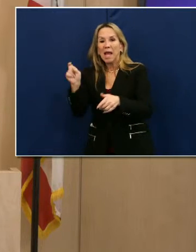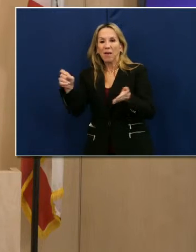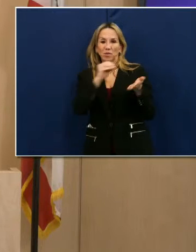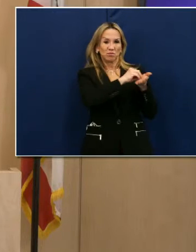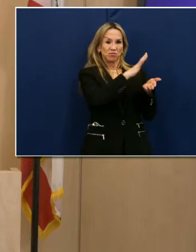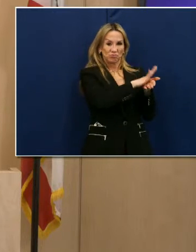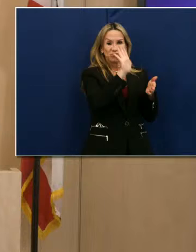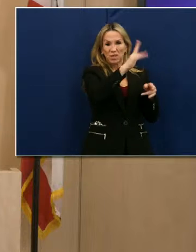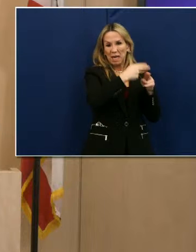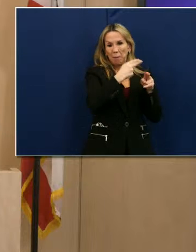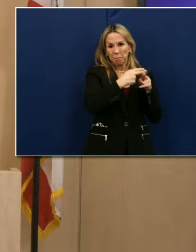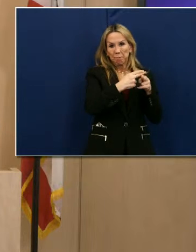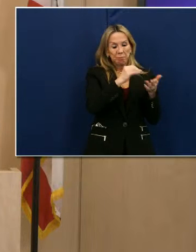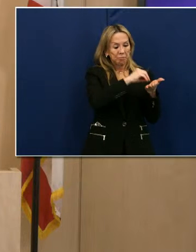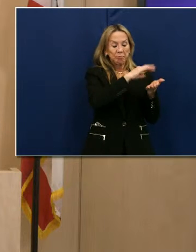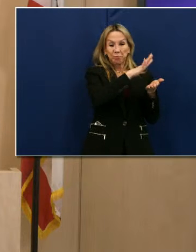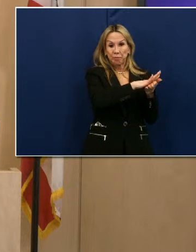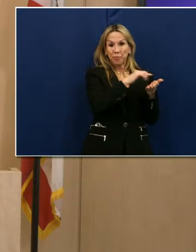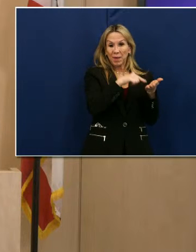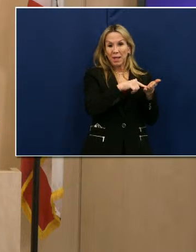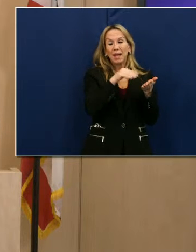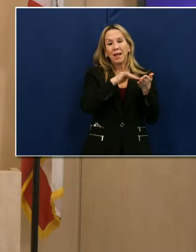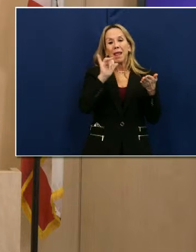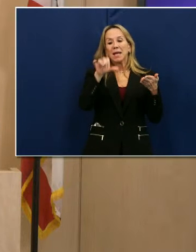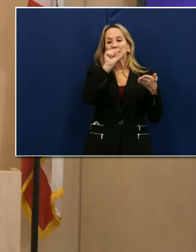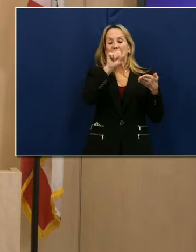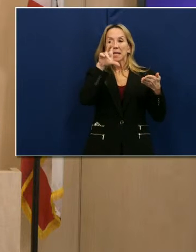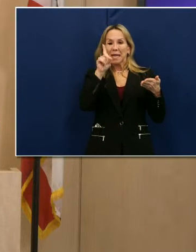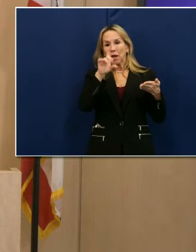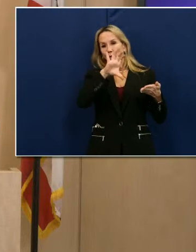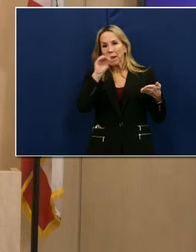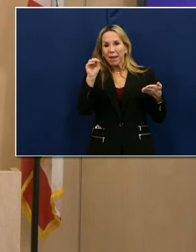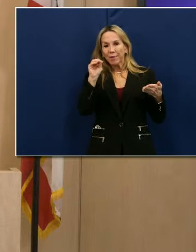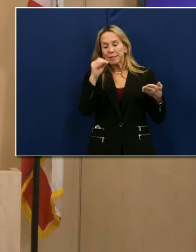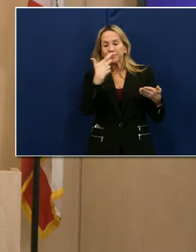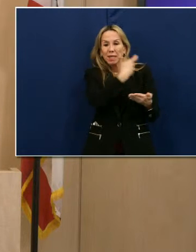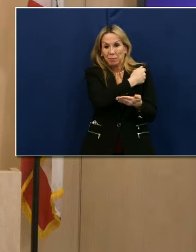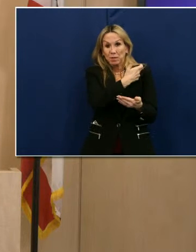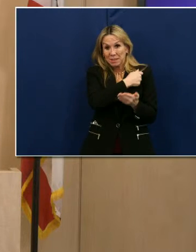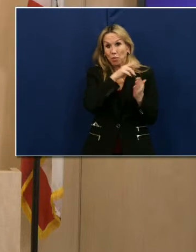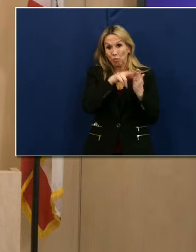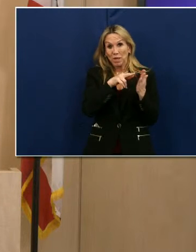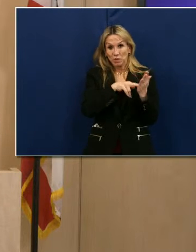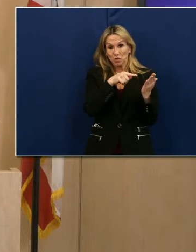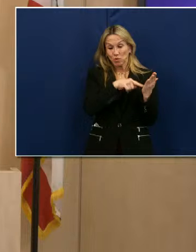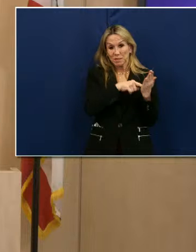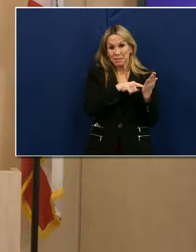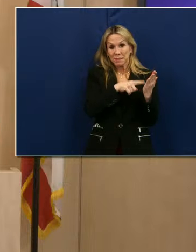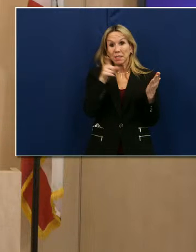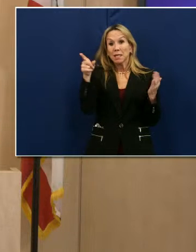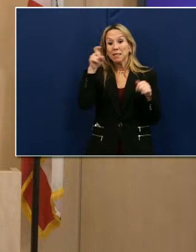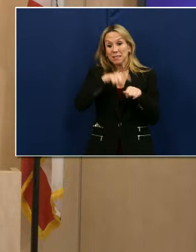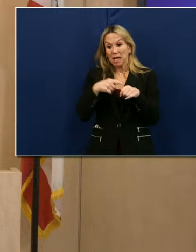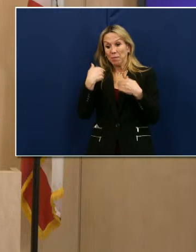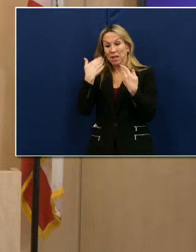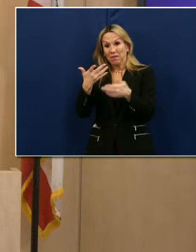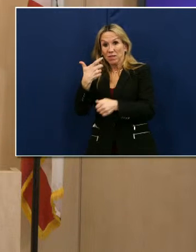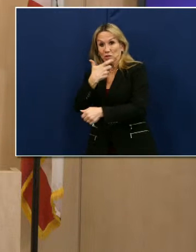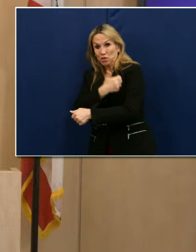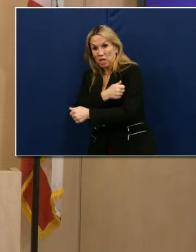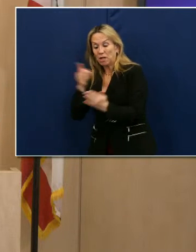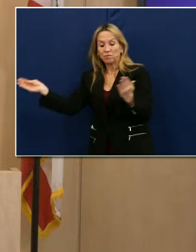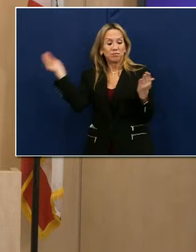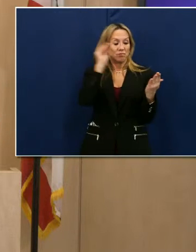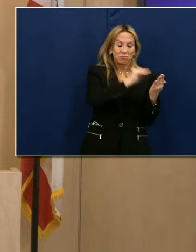vaccination in our San Diego County Immunization Registry. Now, and